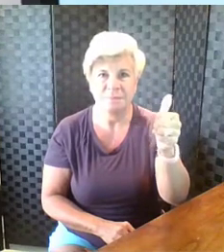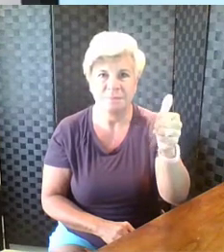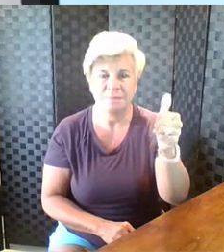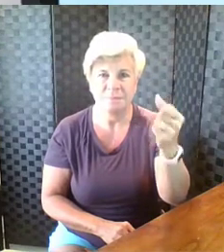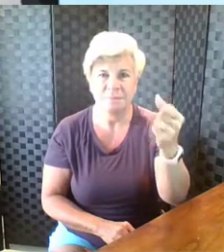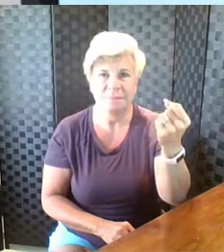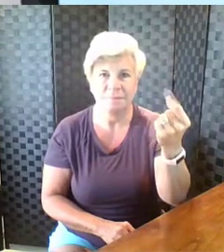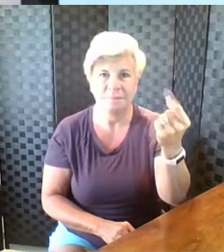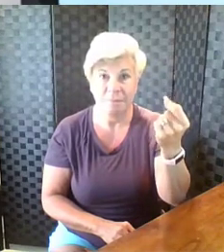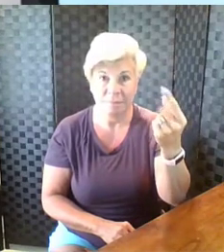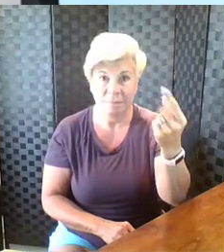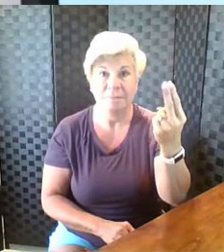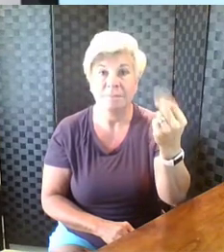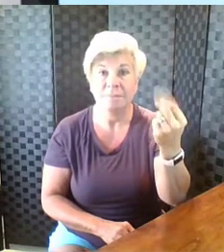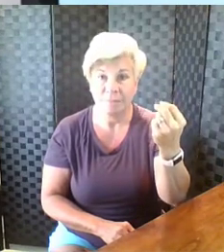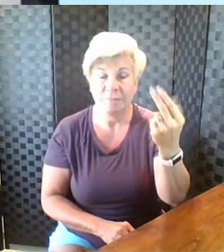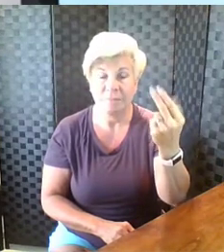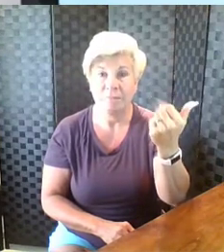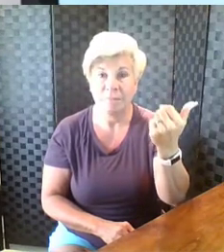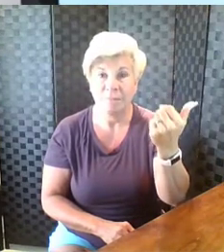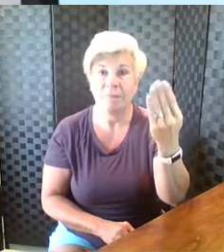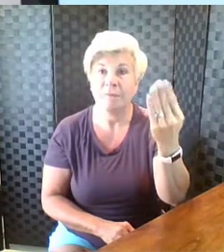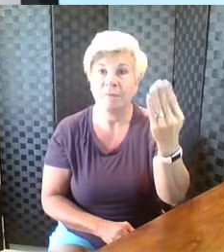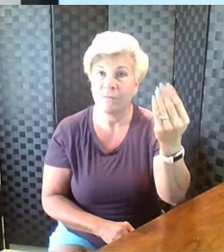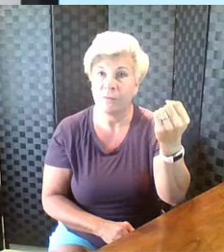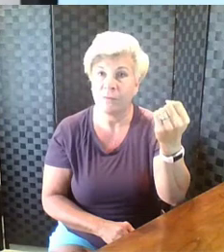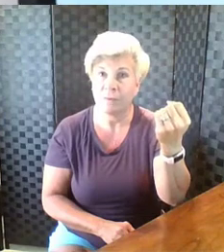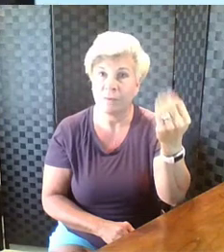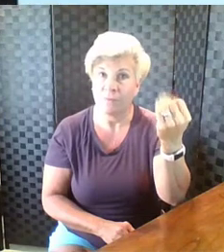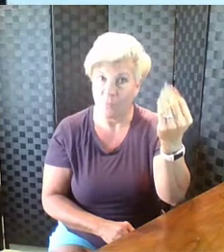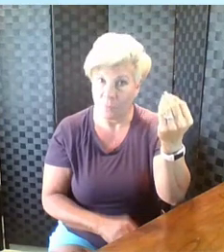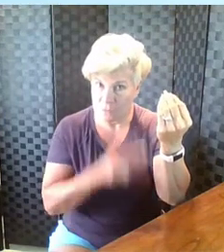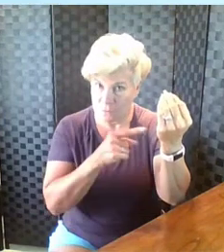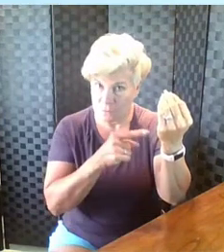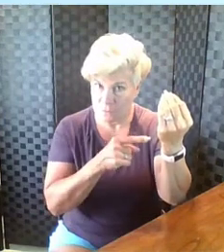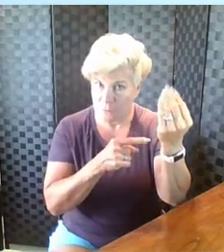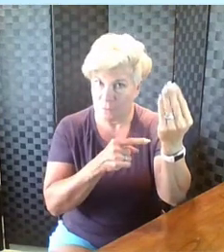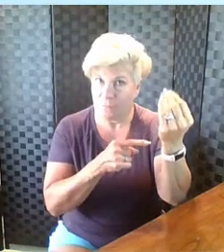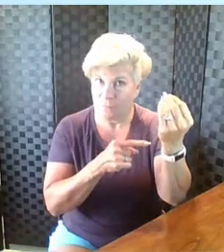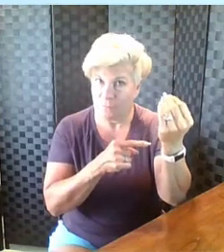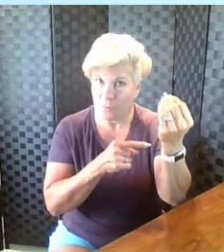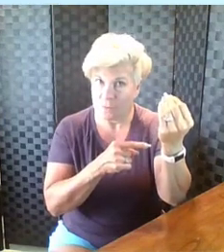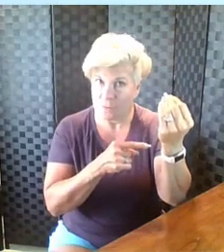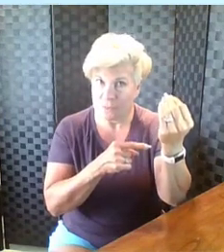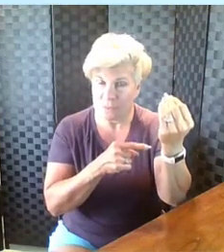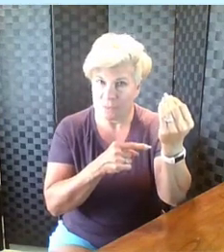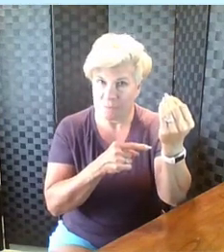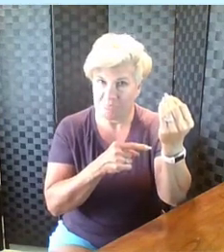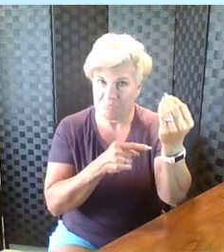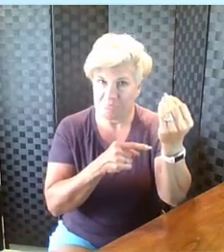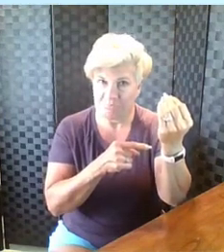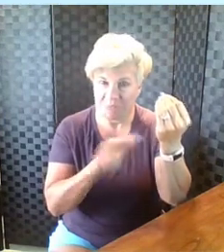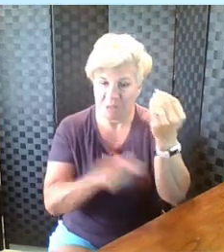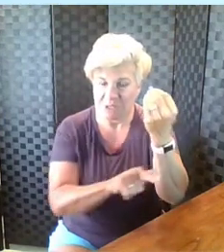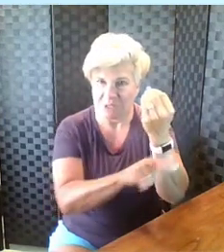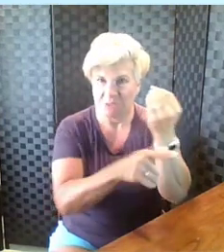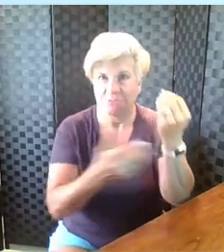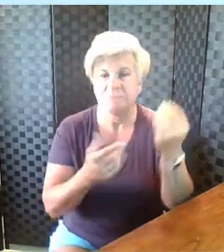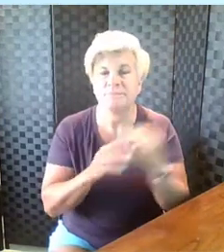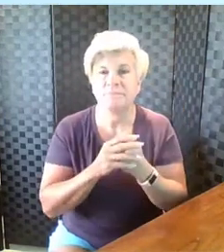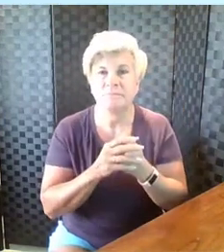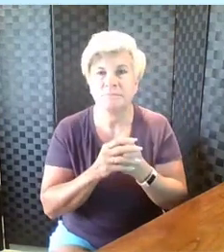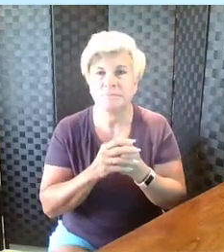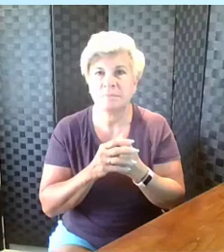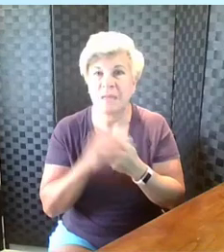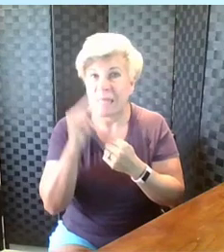9, 10, 11, 12, 13, 14. I have 14 of our little lizards or geckos. And let's